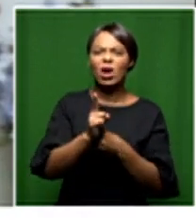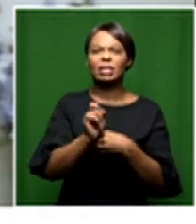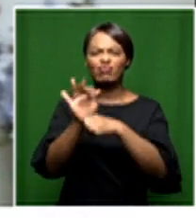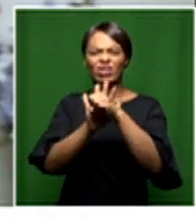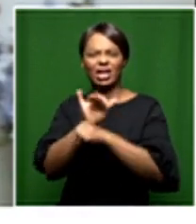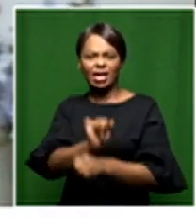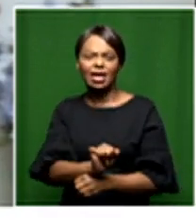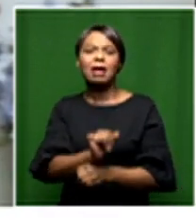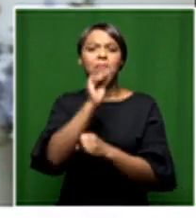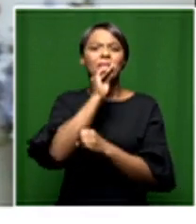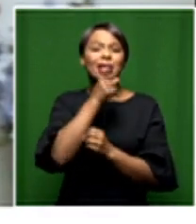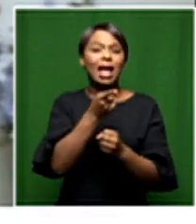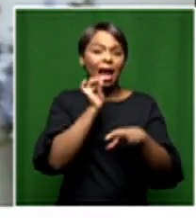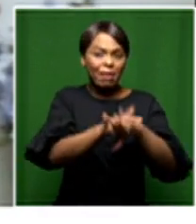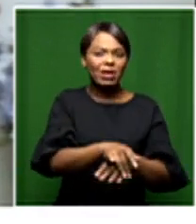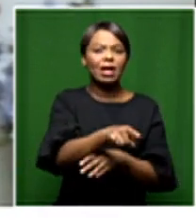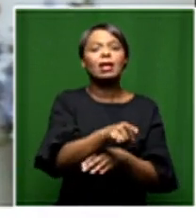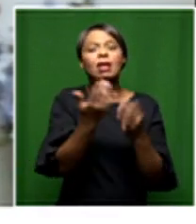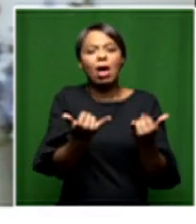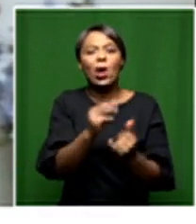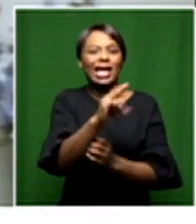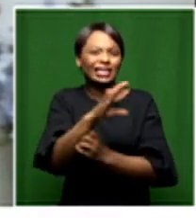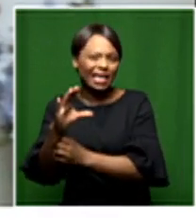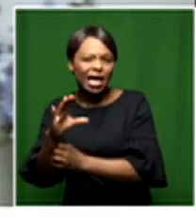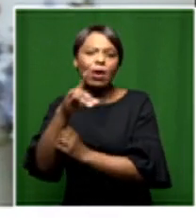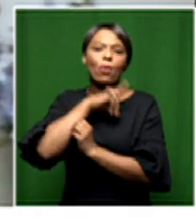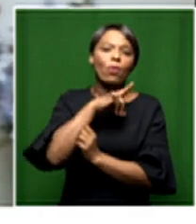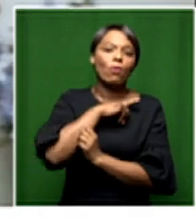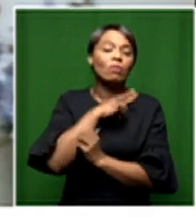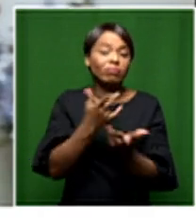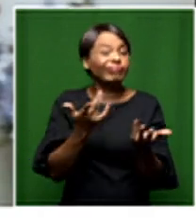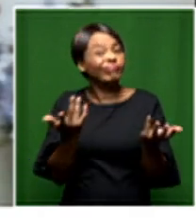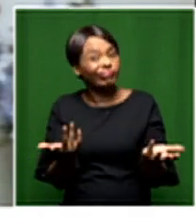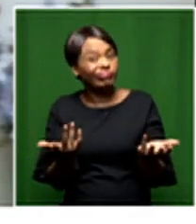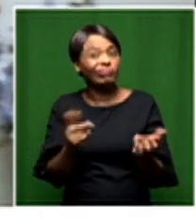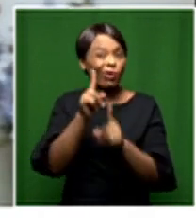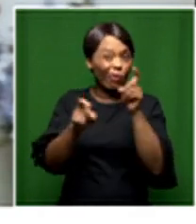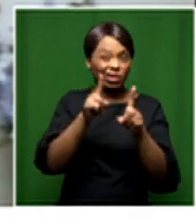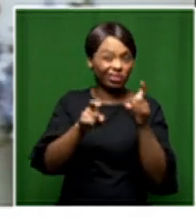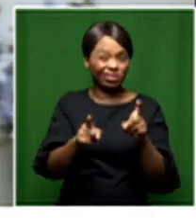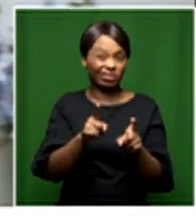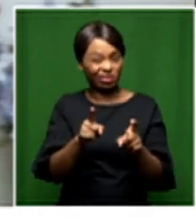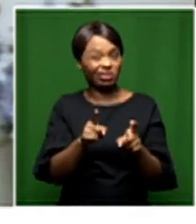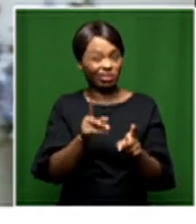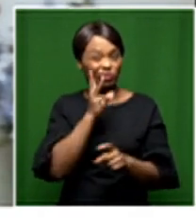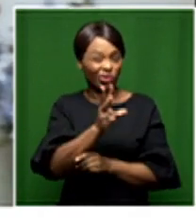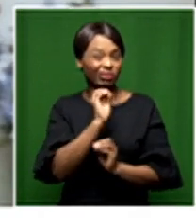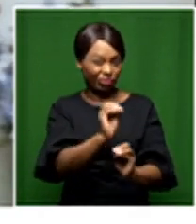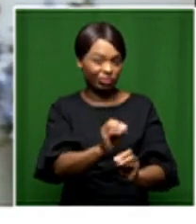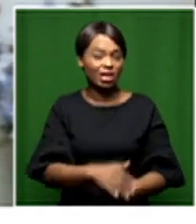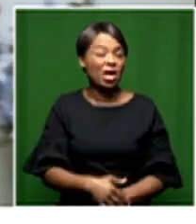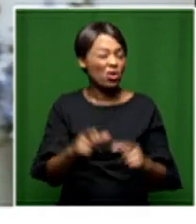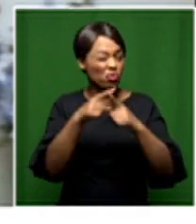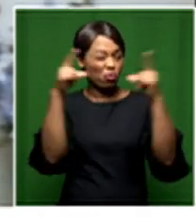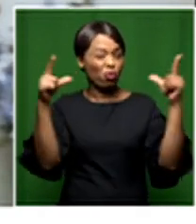will definitely have implications for the ANC, for how the questions will be raised. And there will be huge